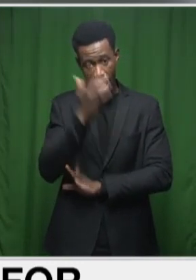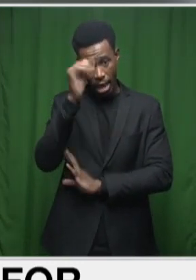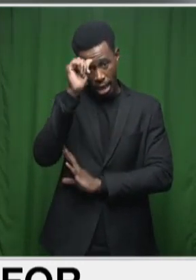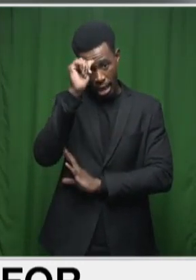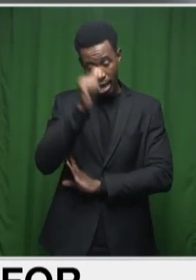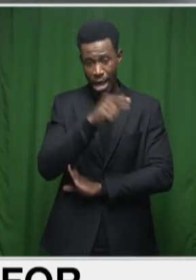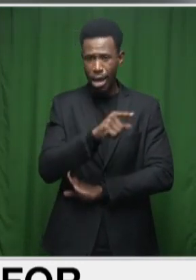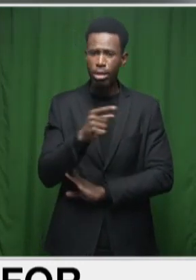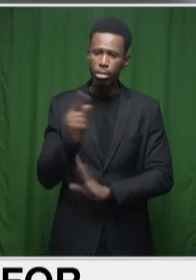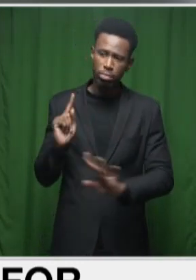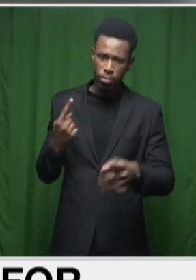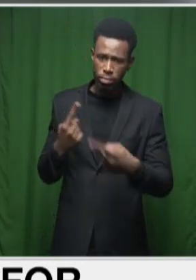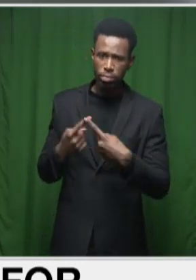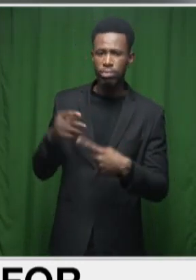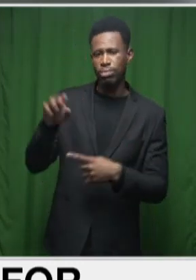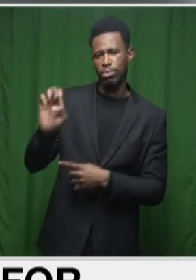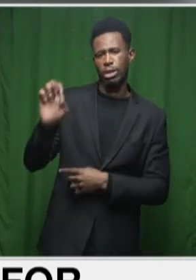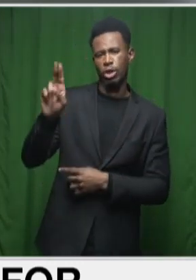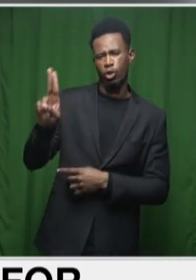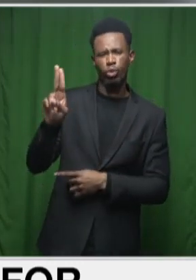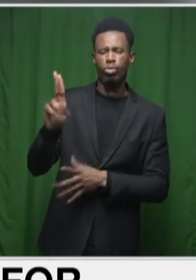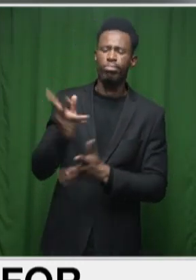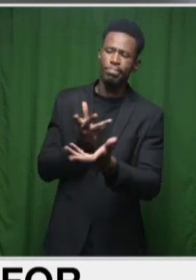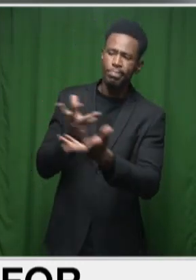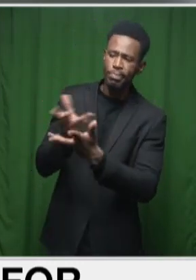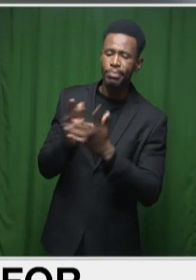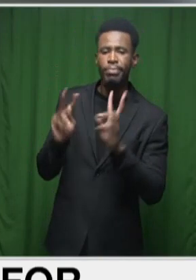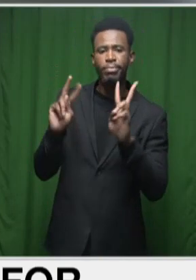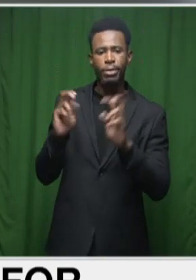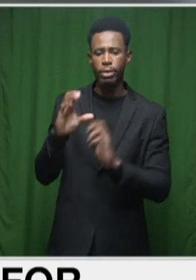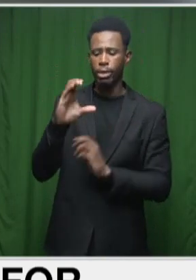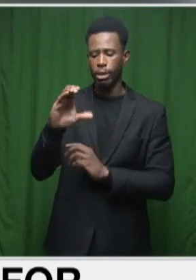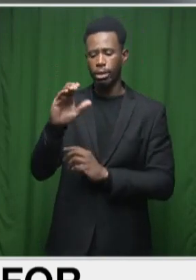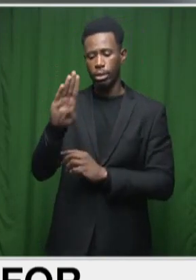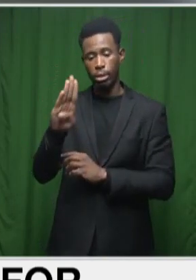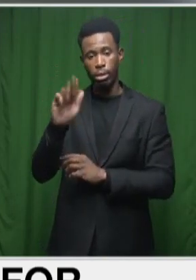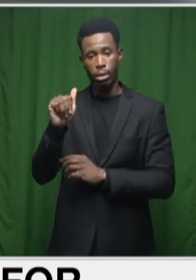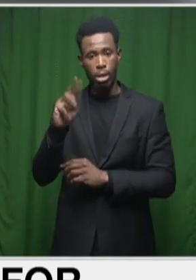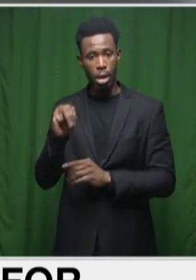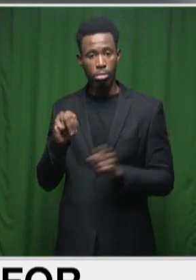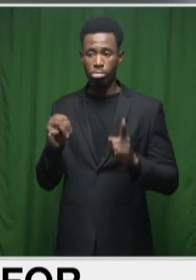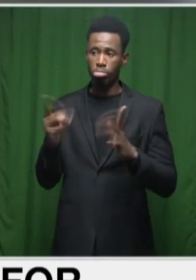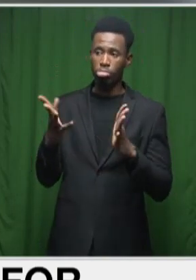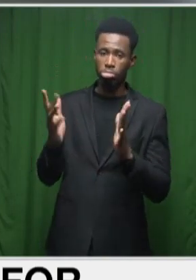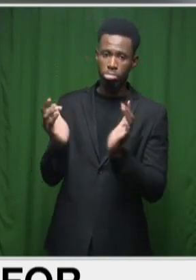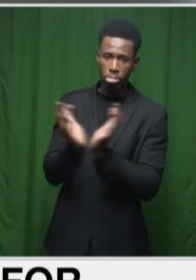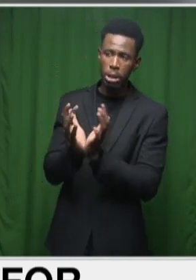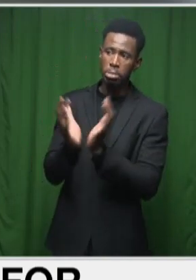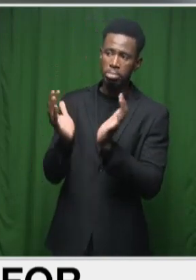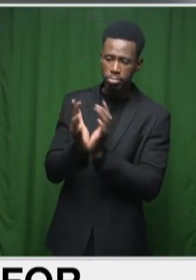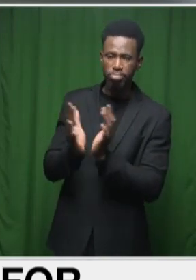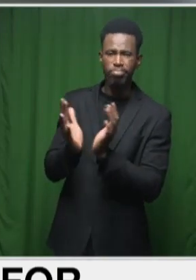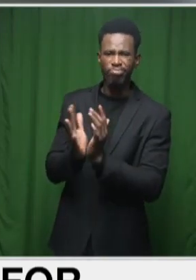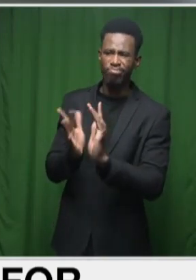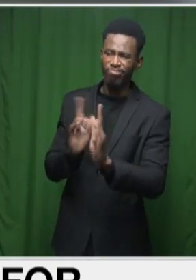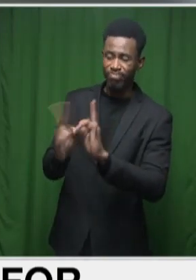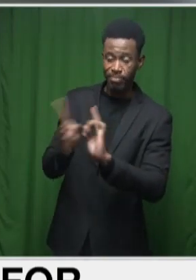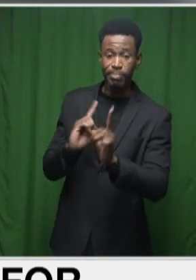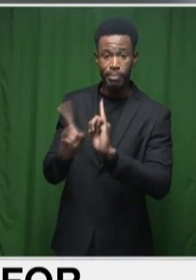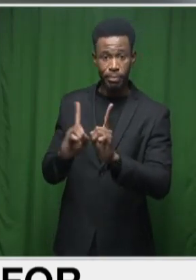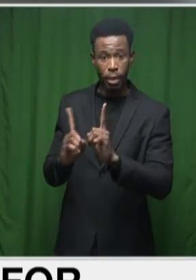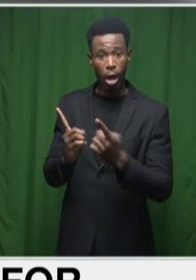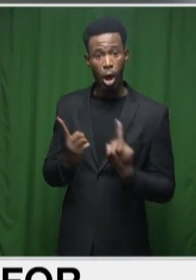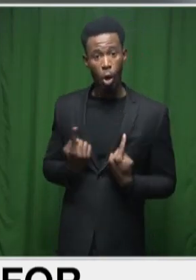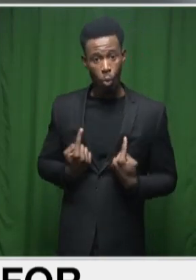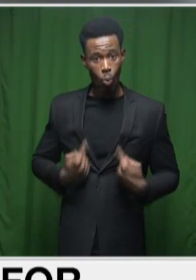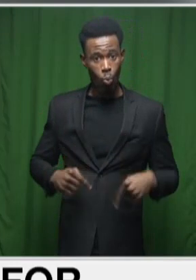with the EU on some of the CBAM issues that we talk about on a daily basis. And what we can do now, I think,